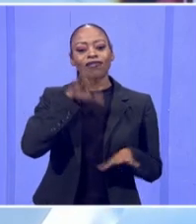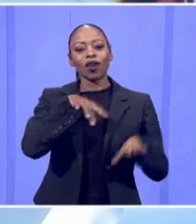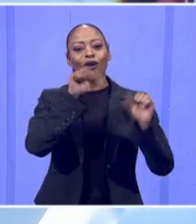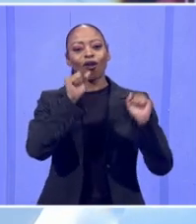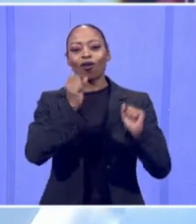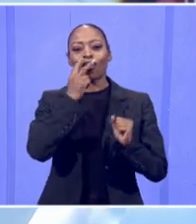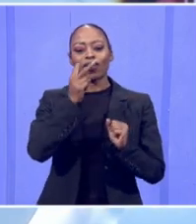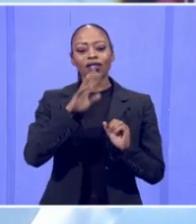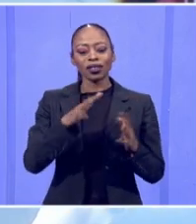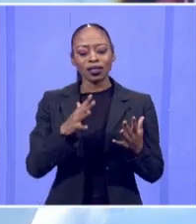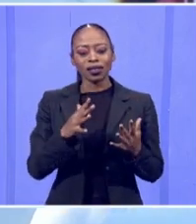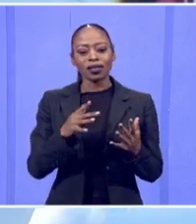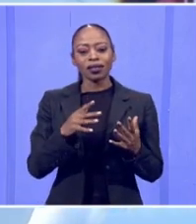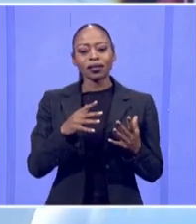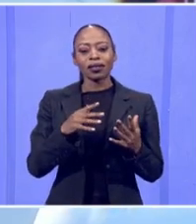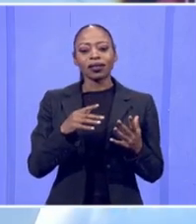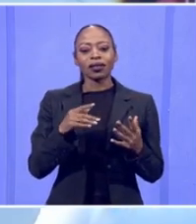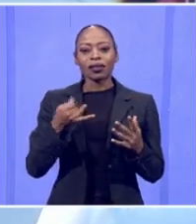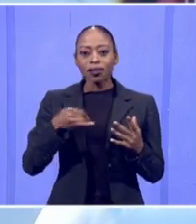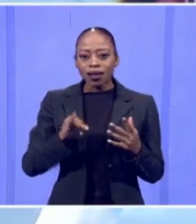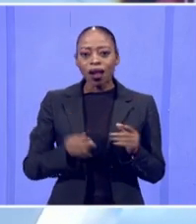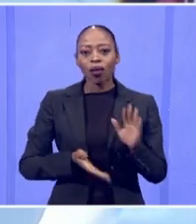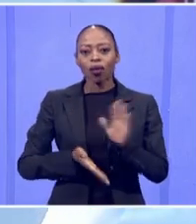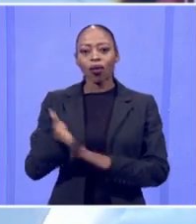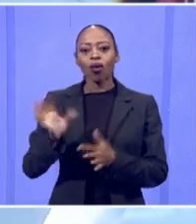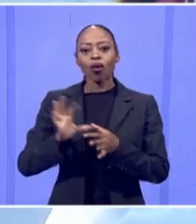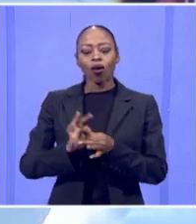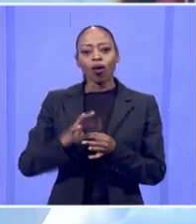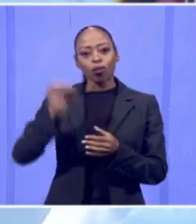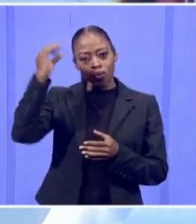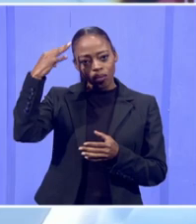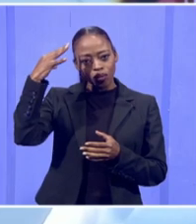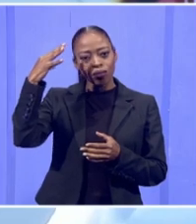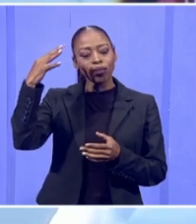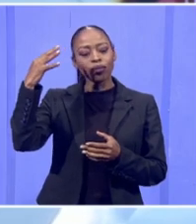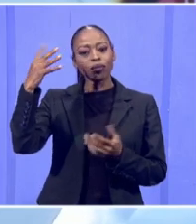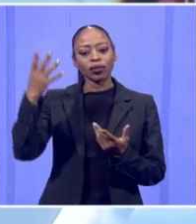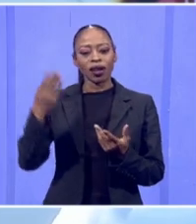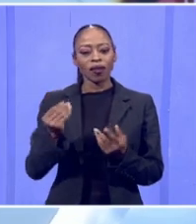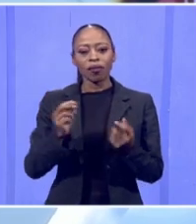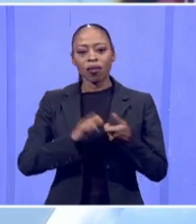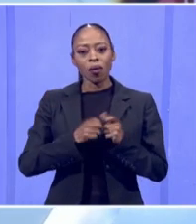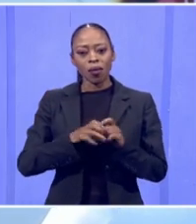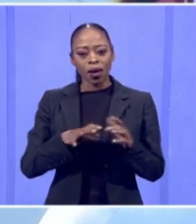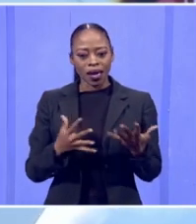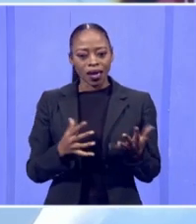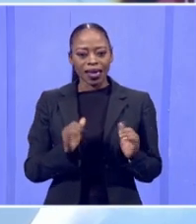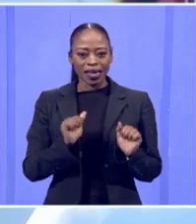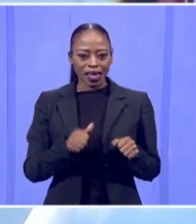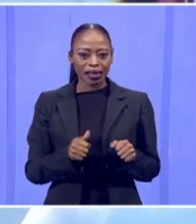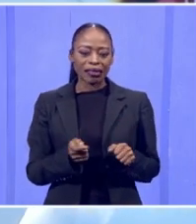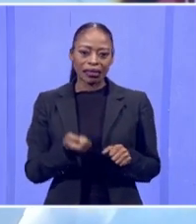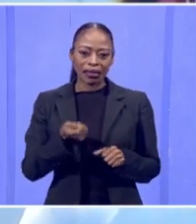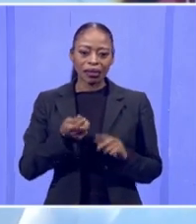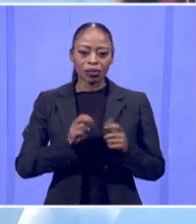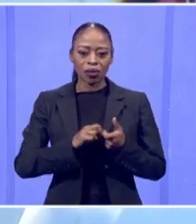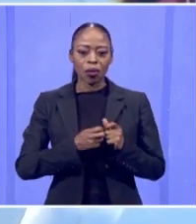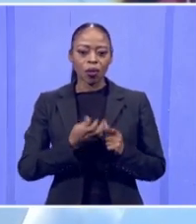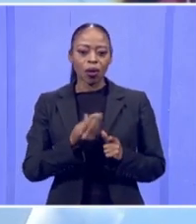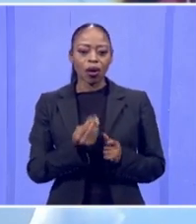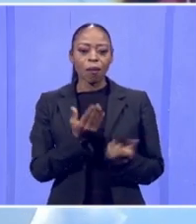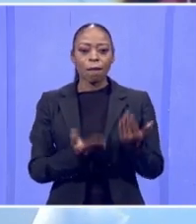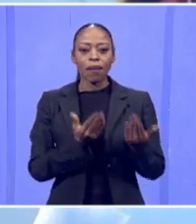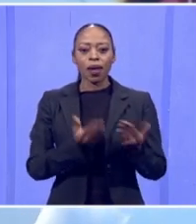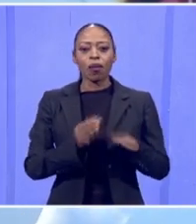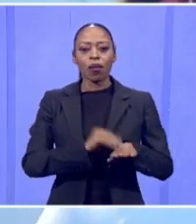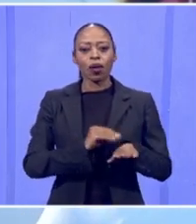sell so there's hambe say kayakusa kanya. So inking I koganga. We back on yan yan and you would tea. Times of